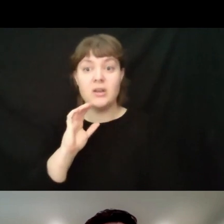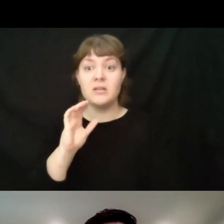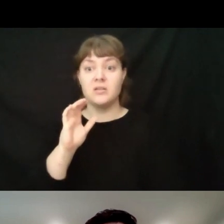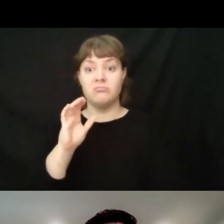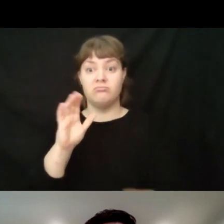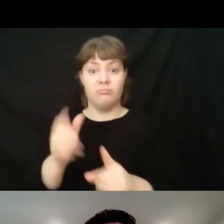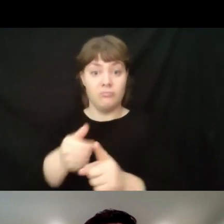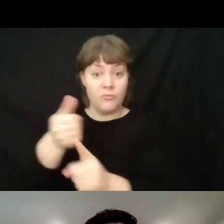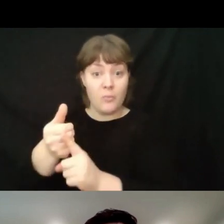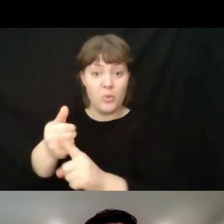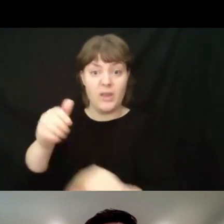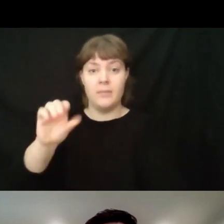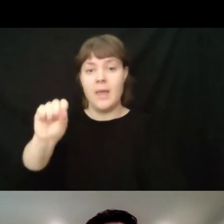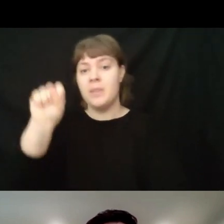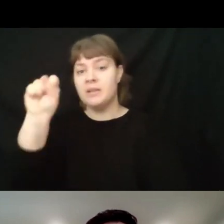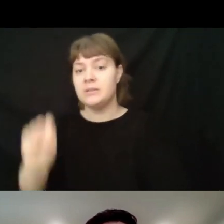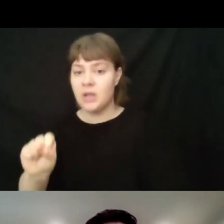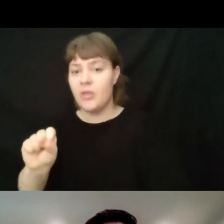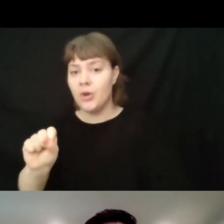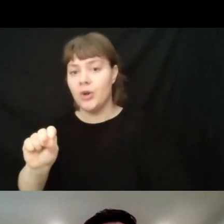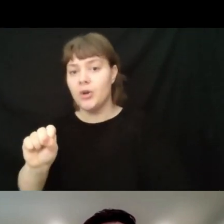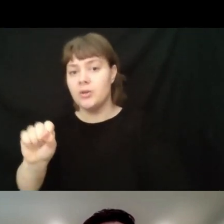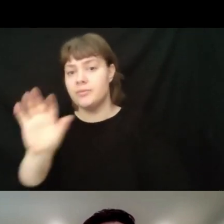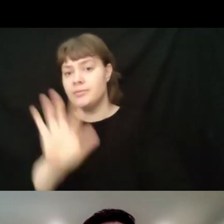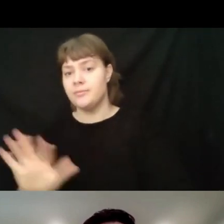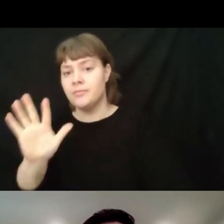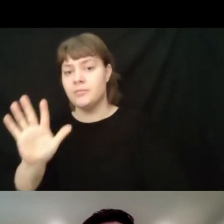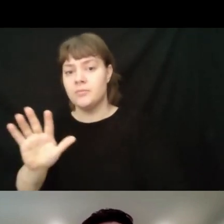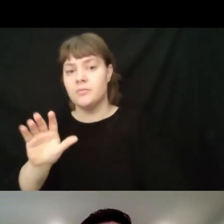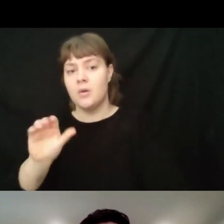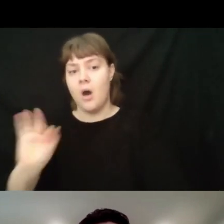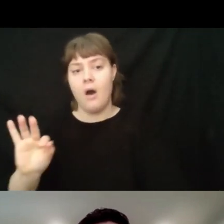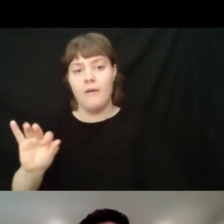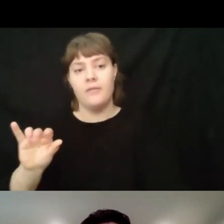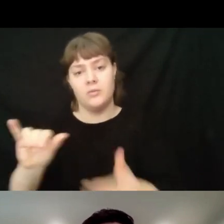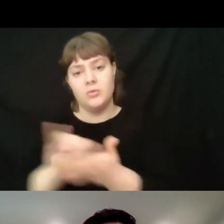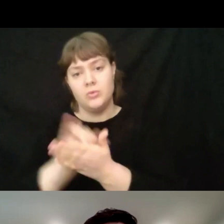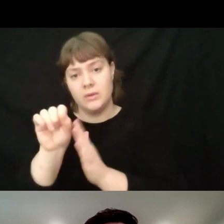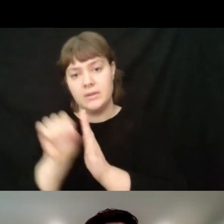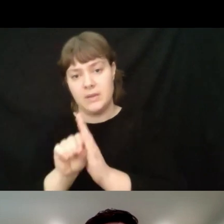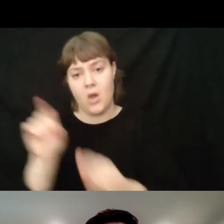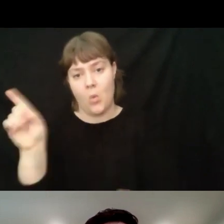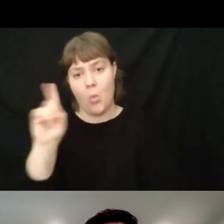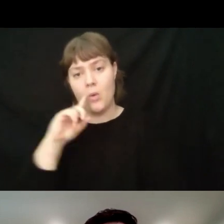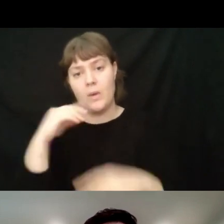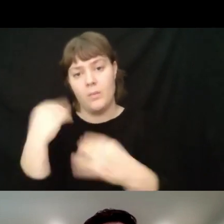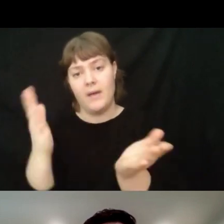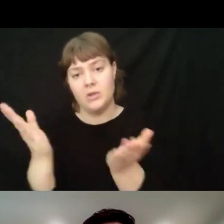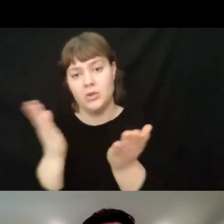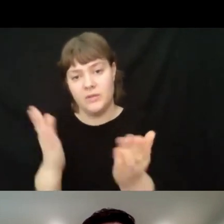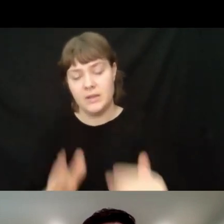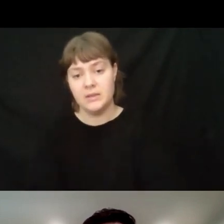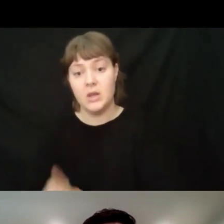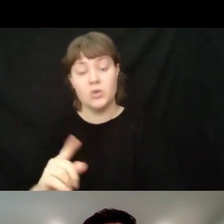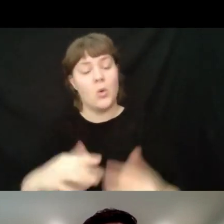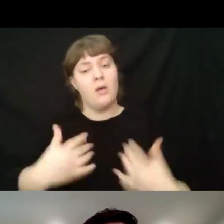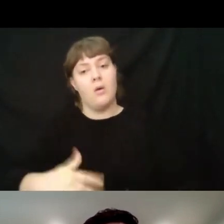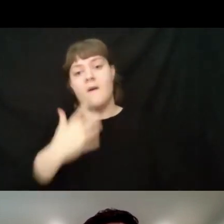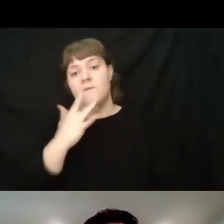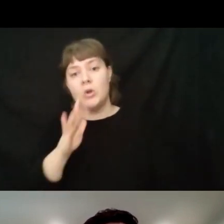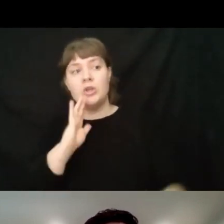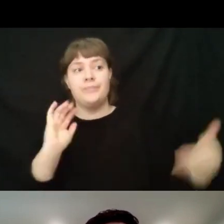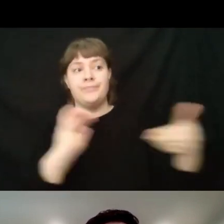southern tier area of our catchment. And so I've been fortunate through our Wilmot team to be able to